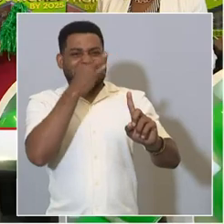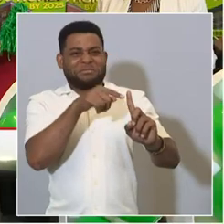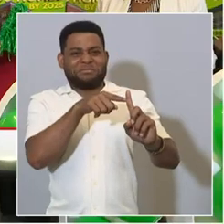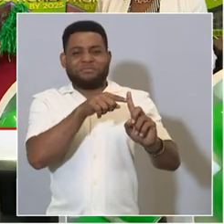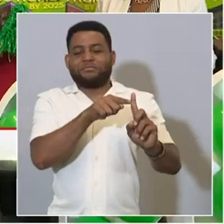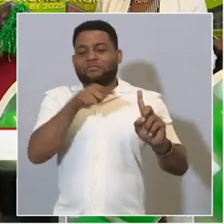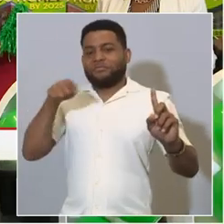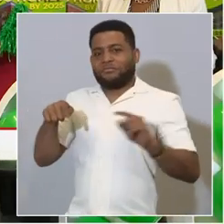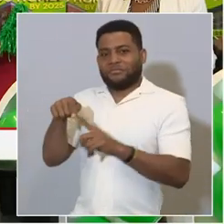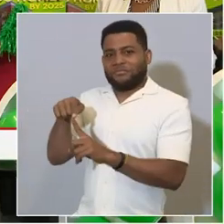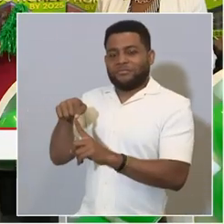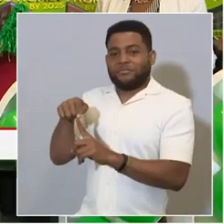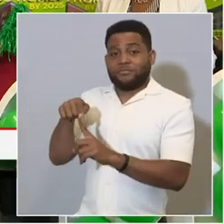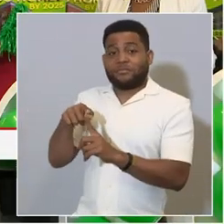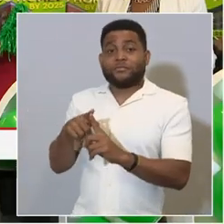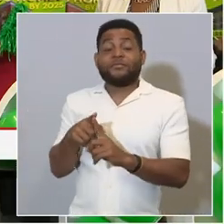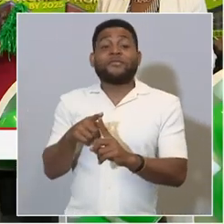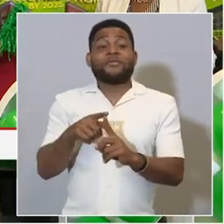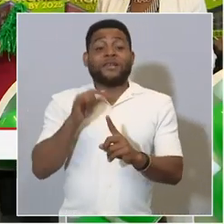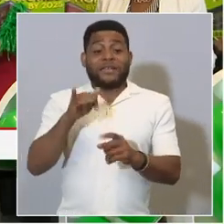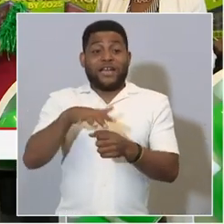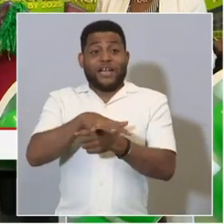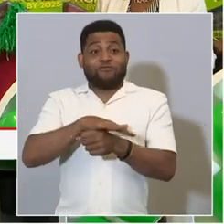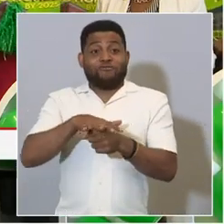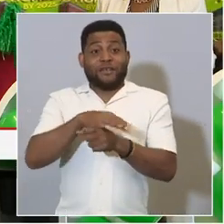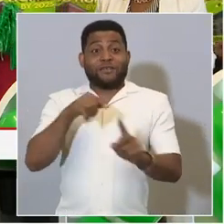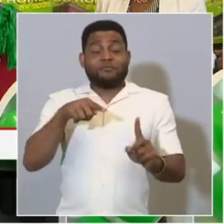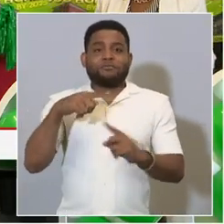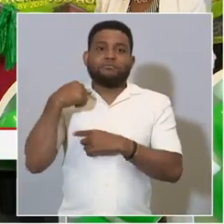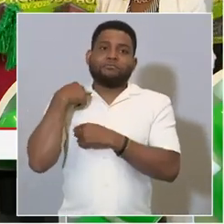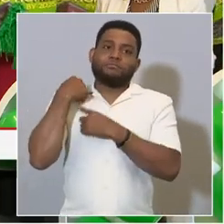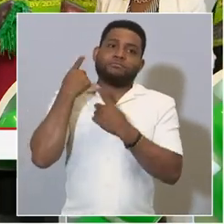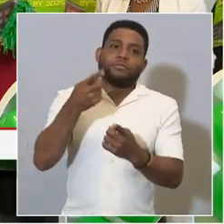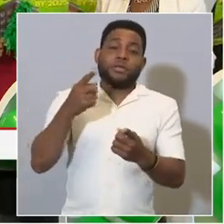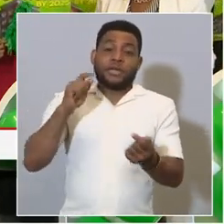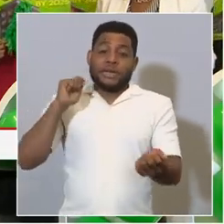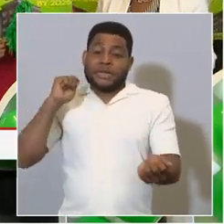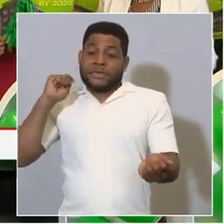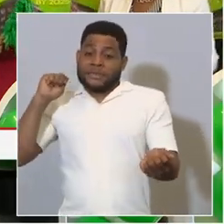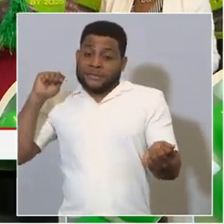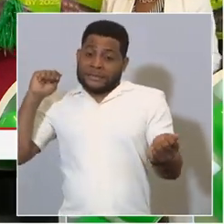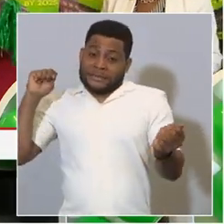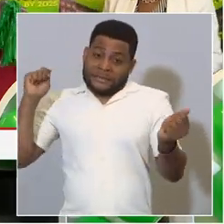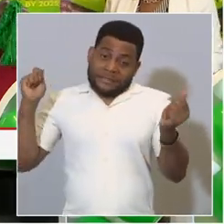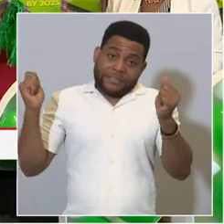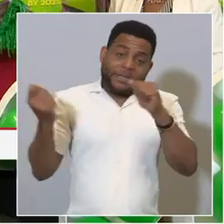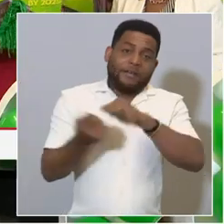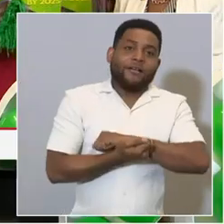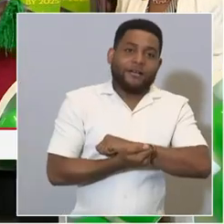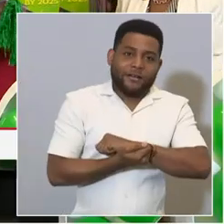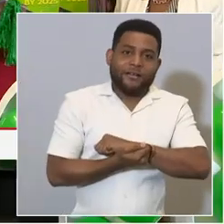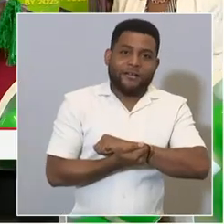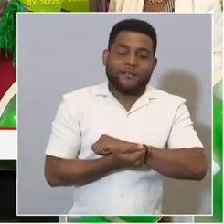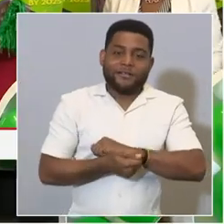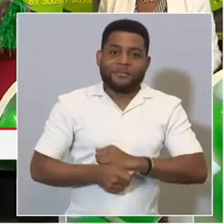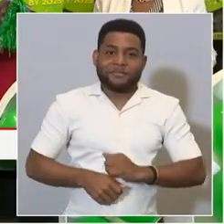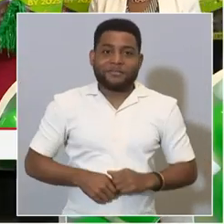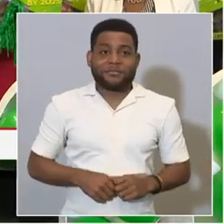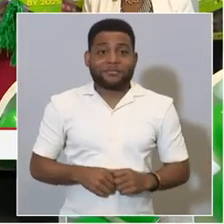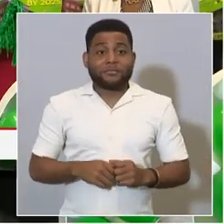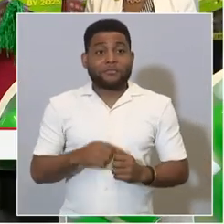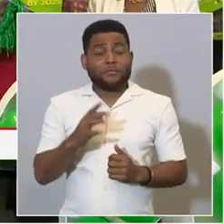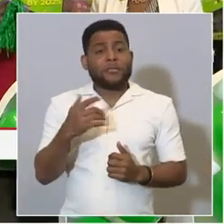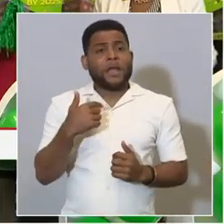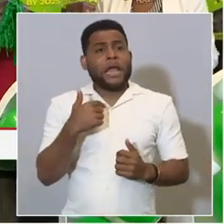transform, and that transformation is happening. I want to acknowledge that we've been joined by at-large council